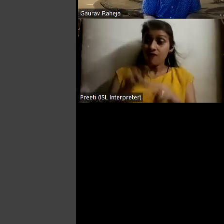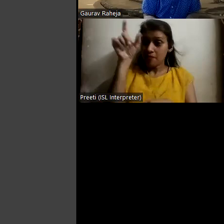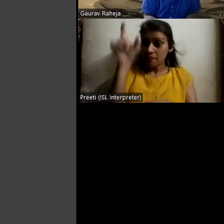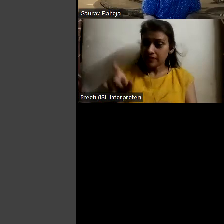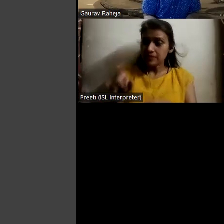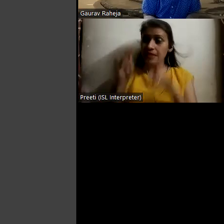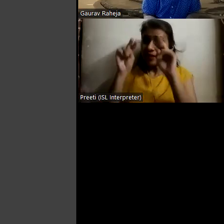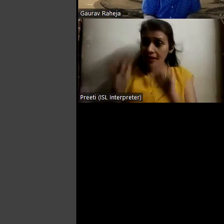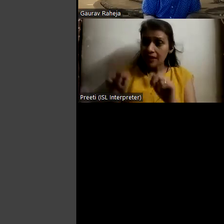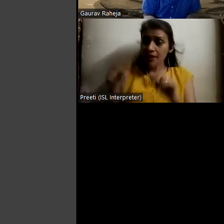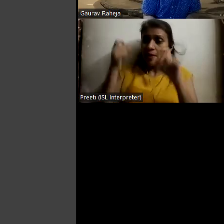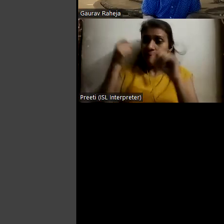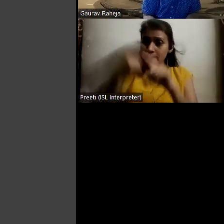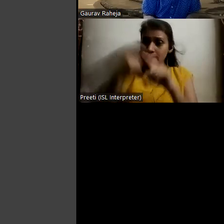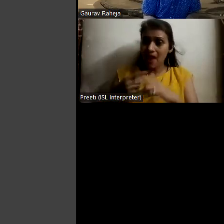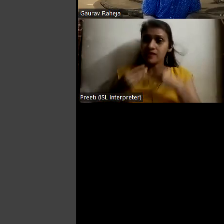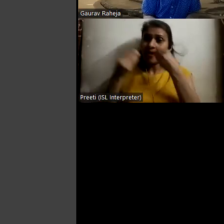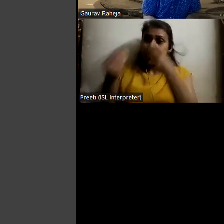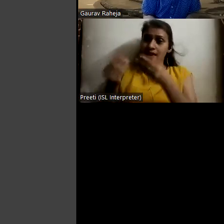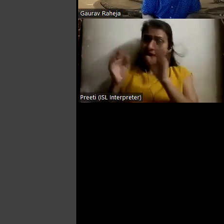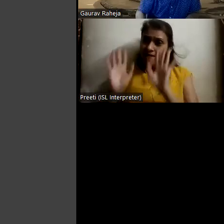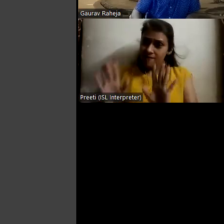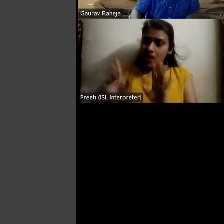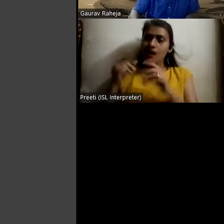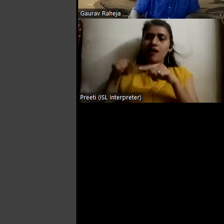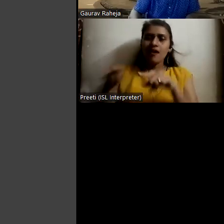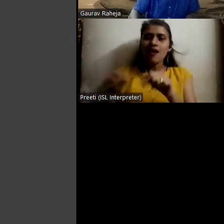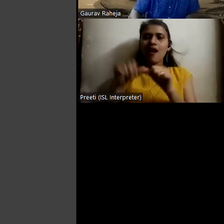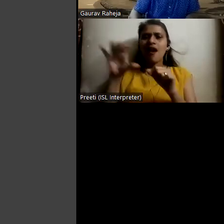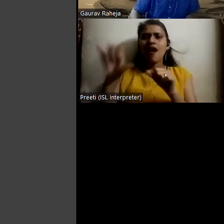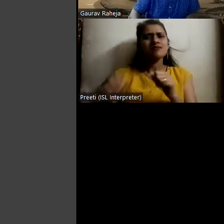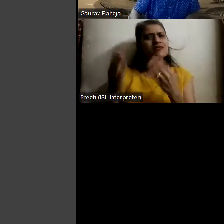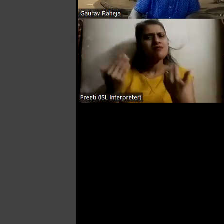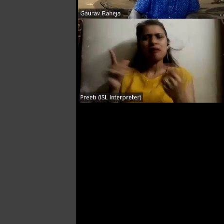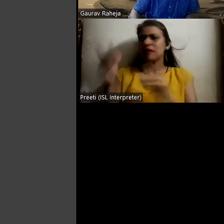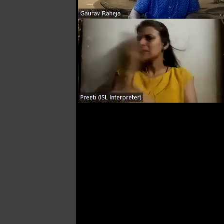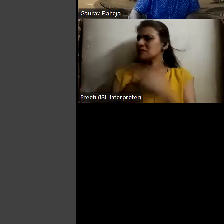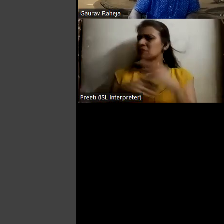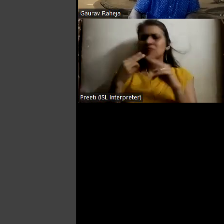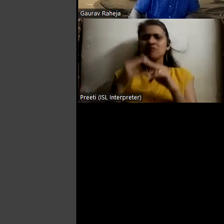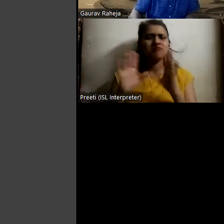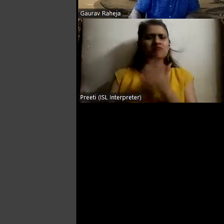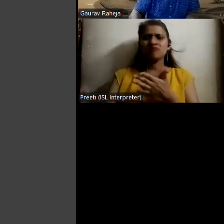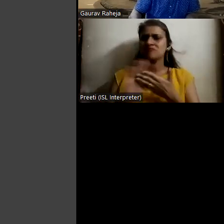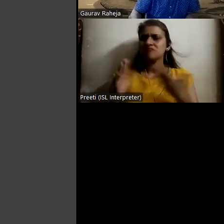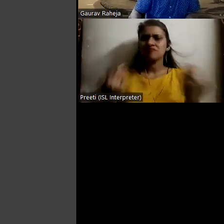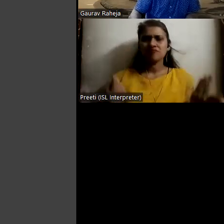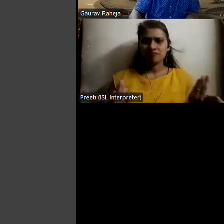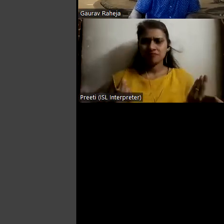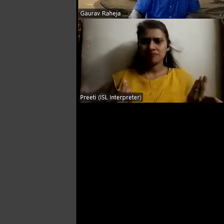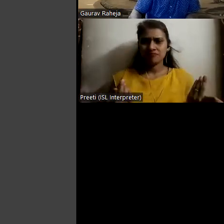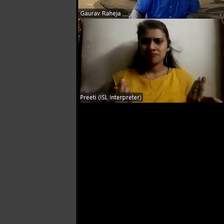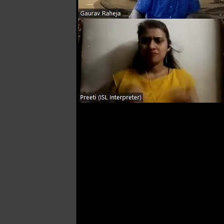the accessibility, people are not disabled at all. So that Okay. is the view. So what you're saying